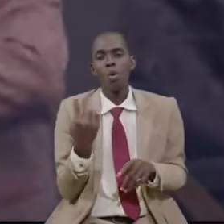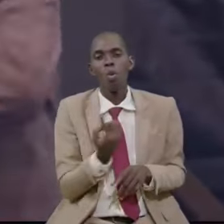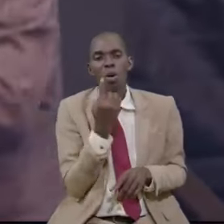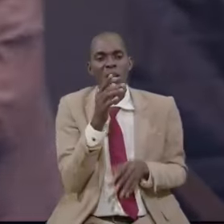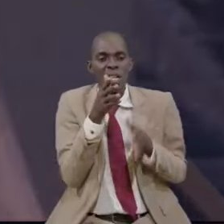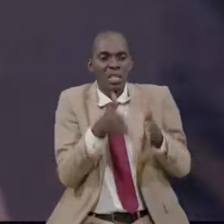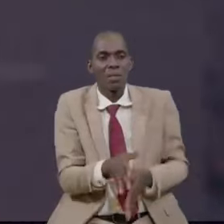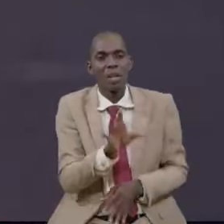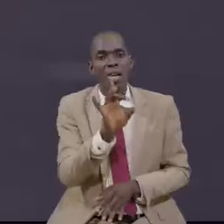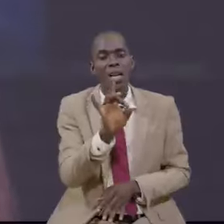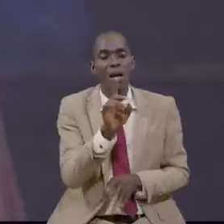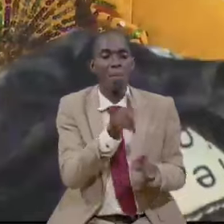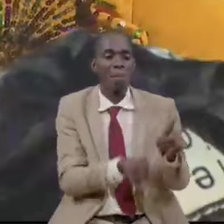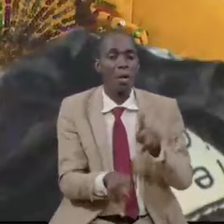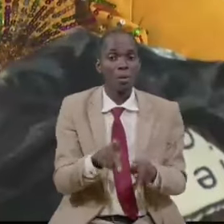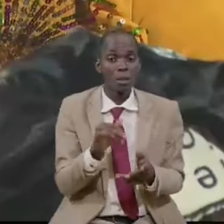flood was